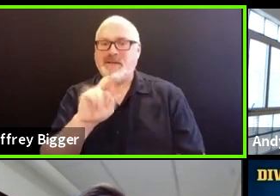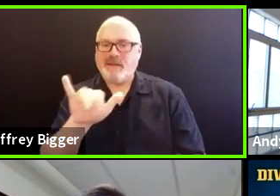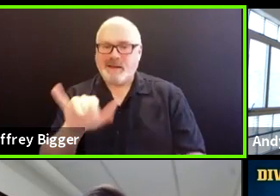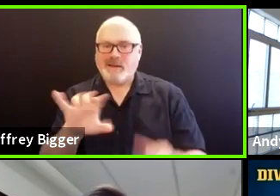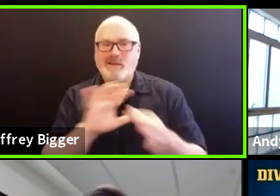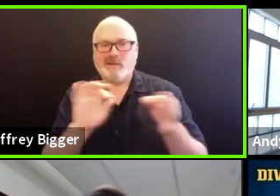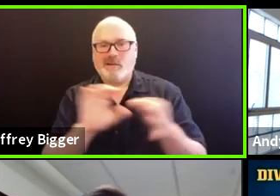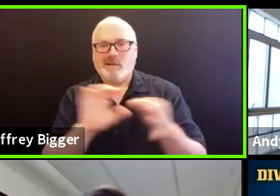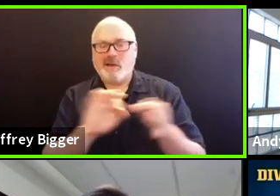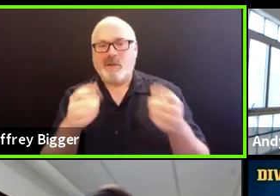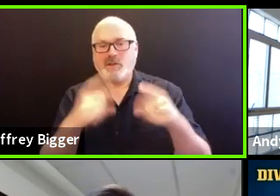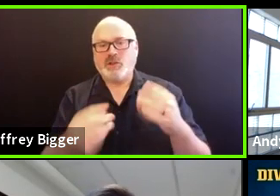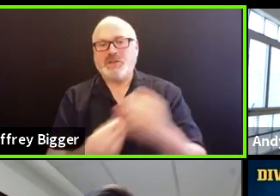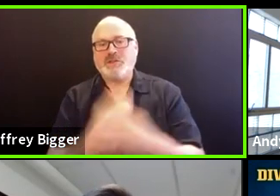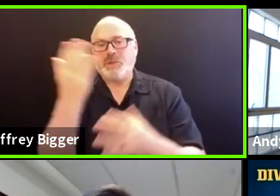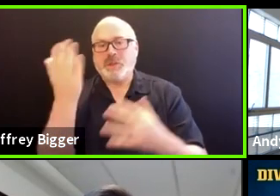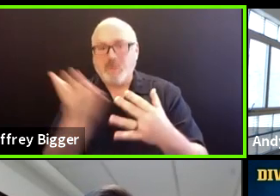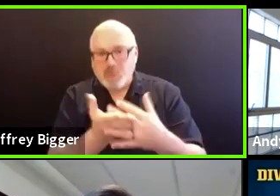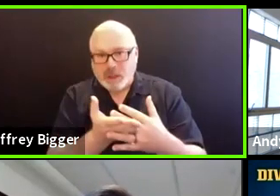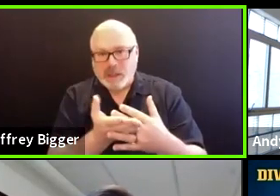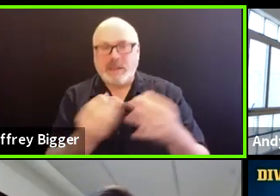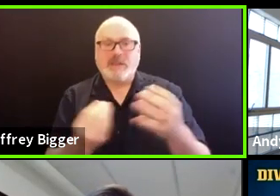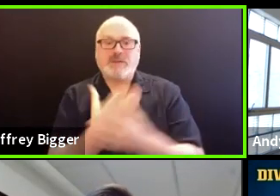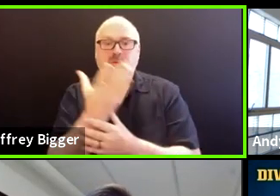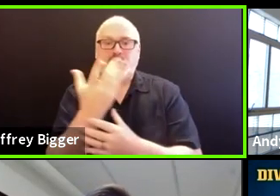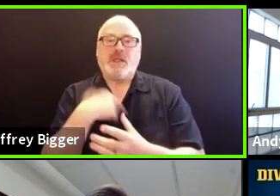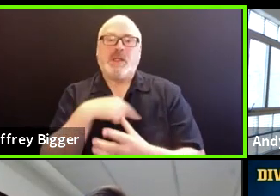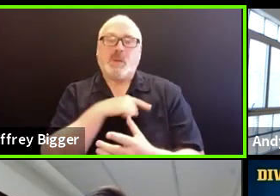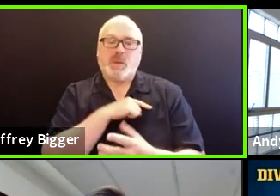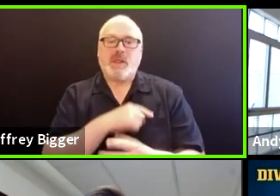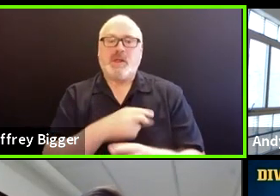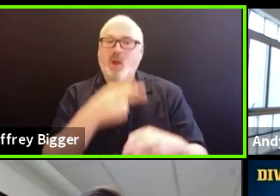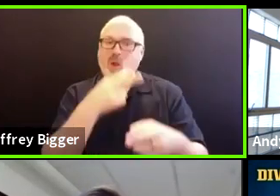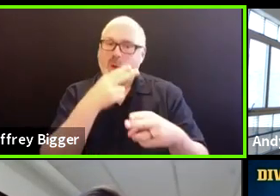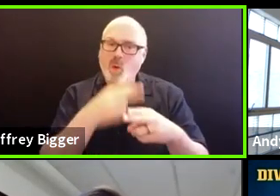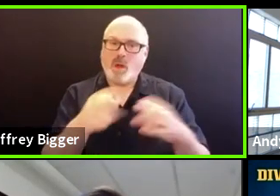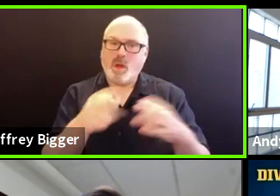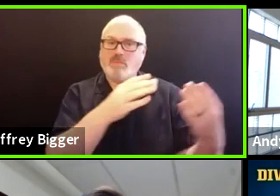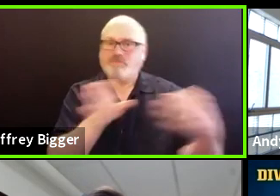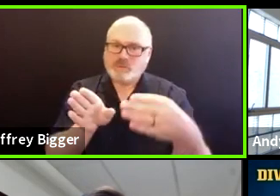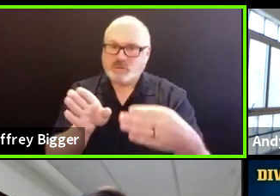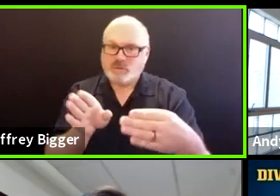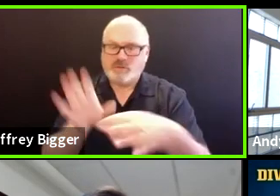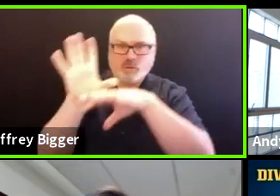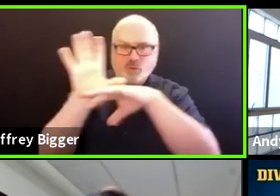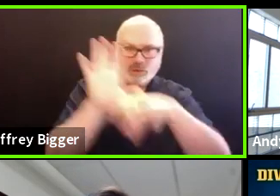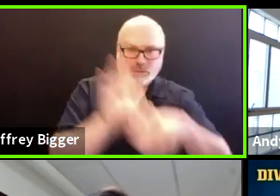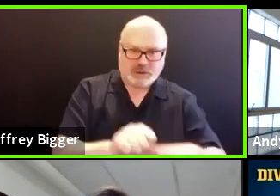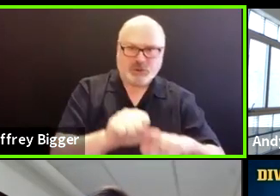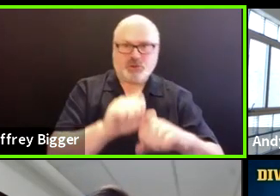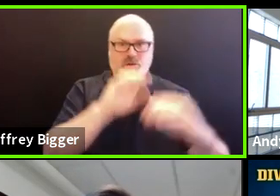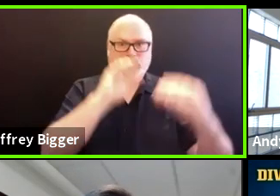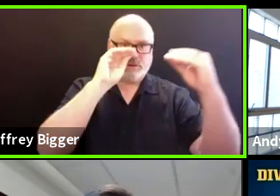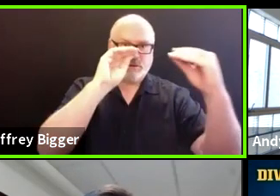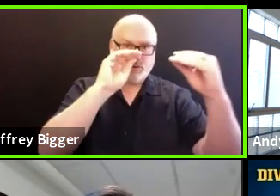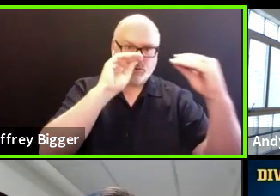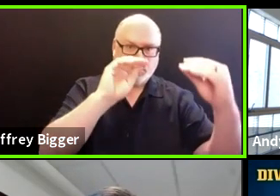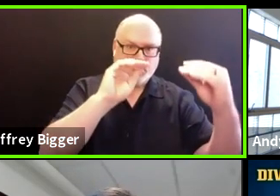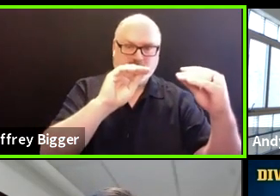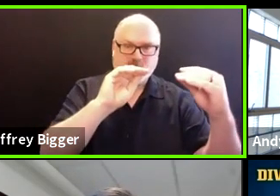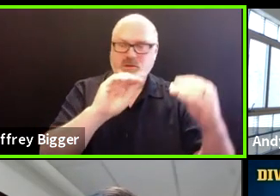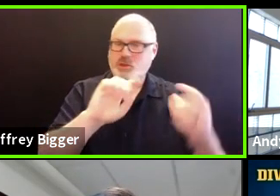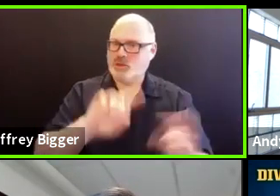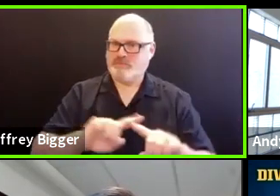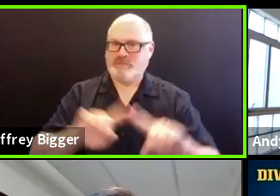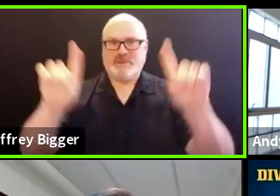spring break in the spring, we did a quick pivot from traditional instruction to alternate delivery. And